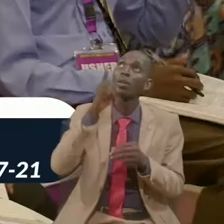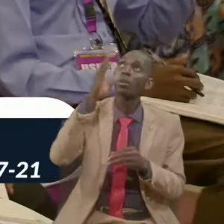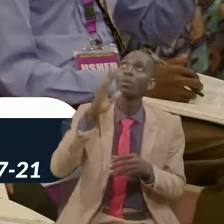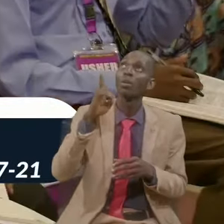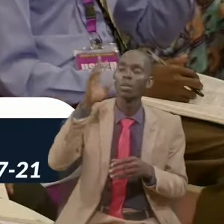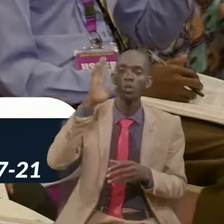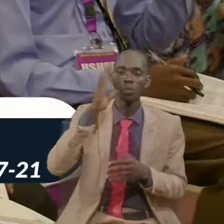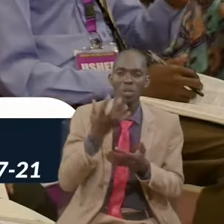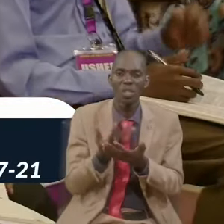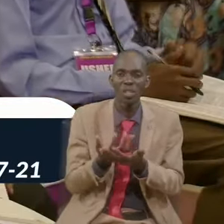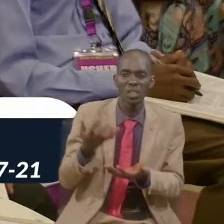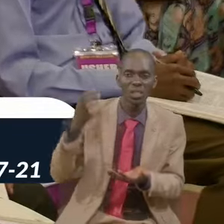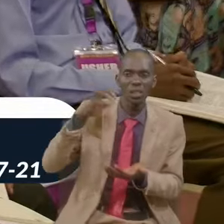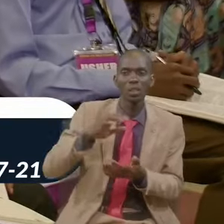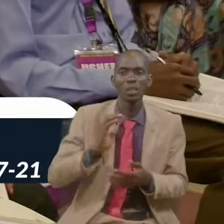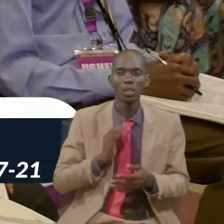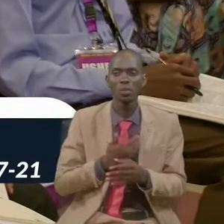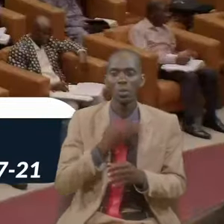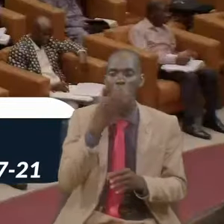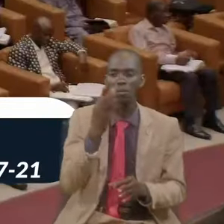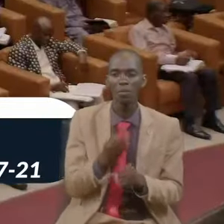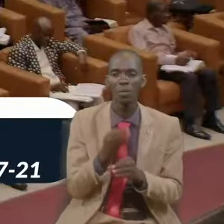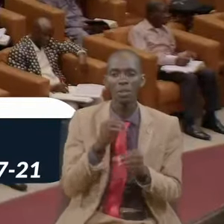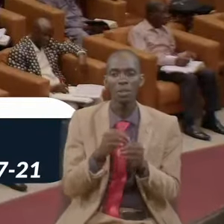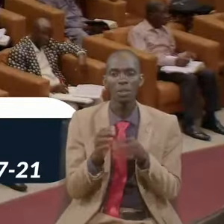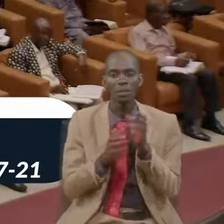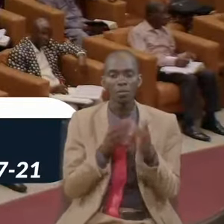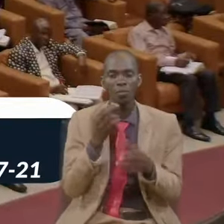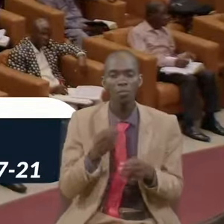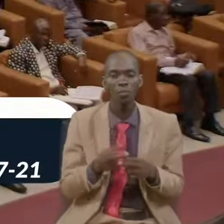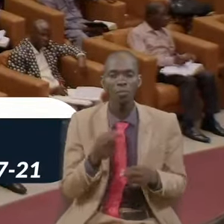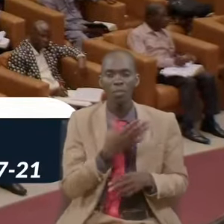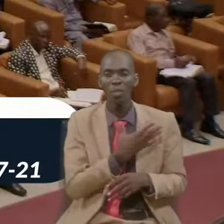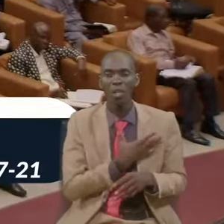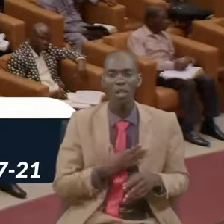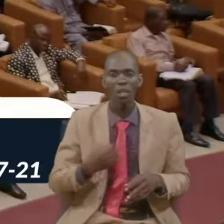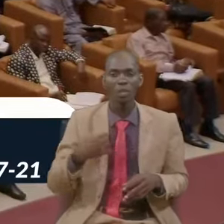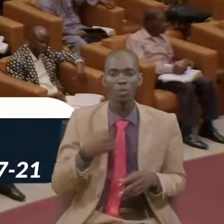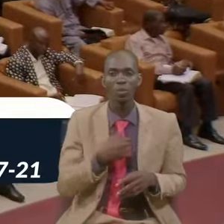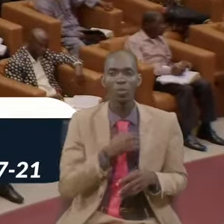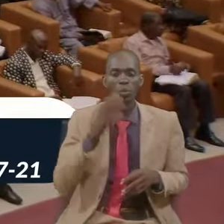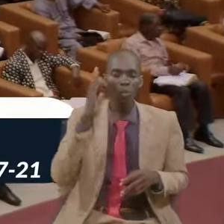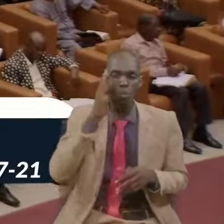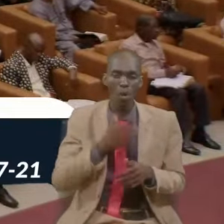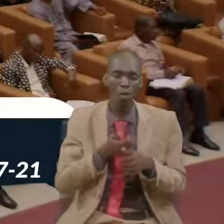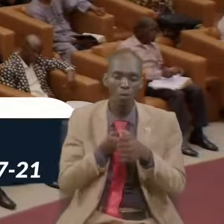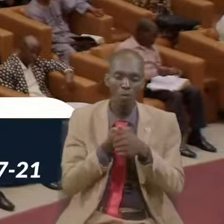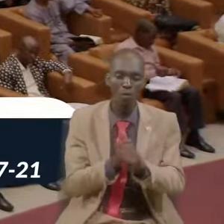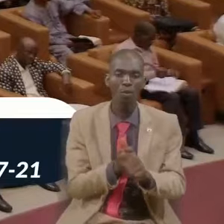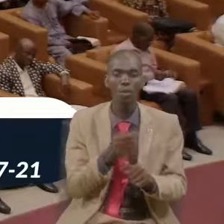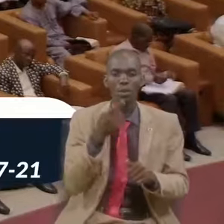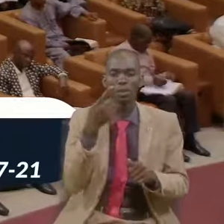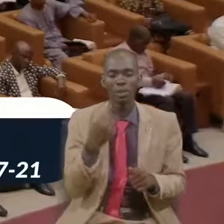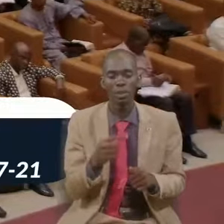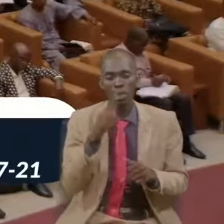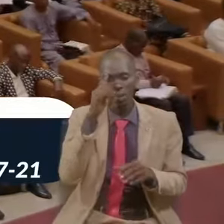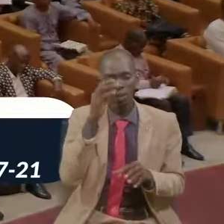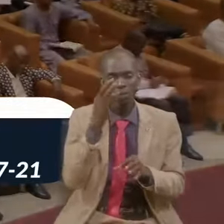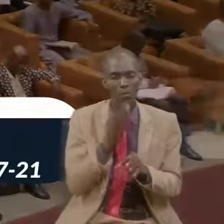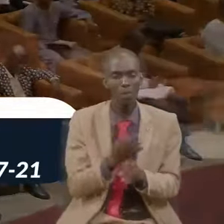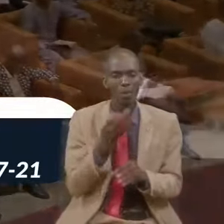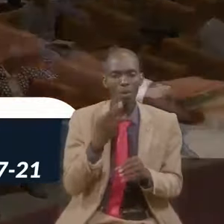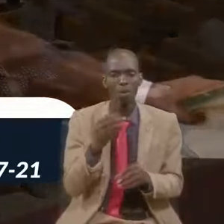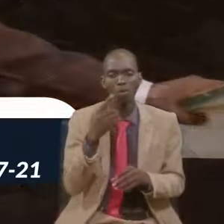faith. I said it will enrich our faith. And we will live by the faith of the Son of God,